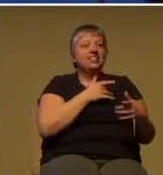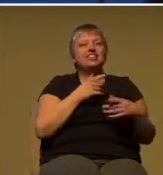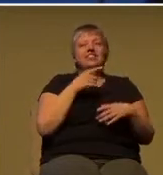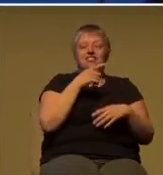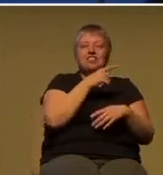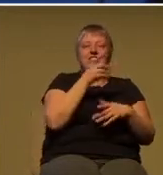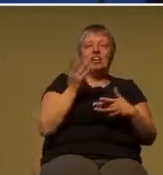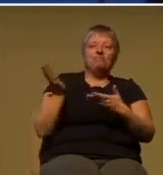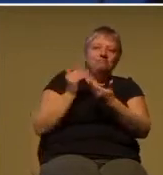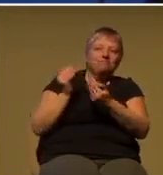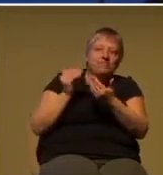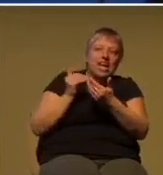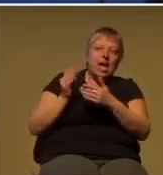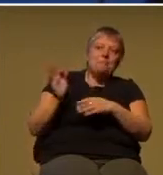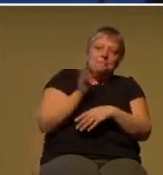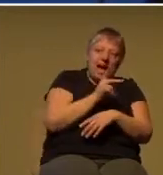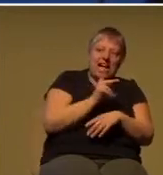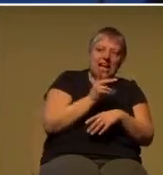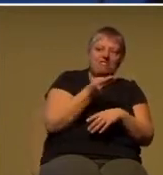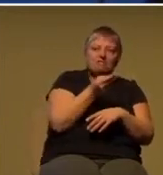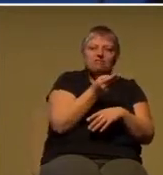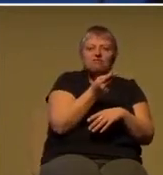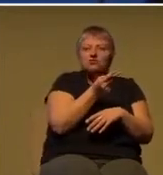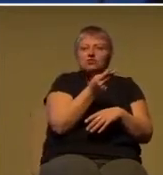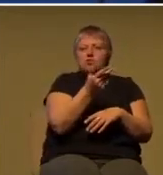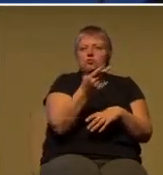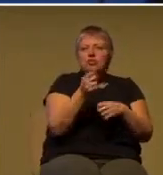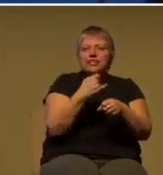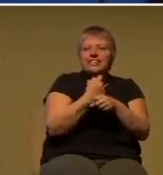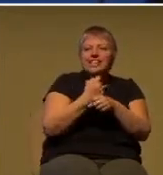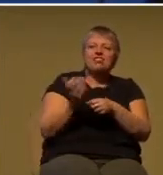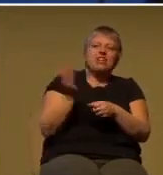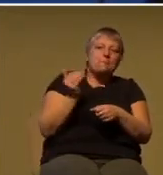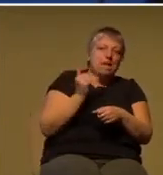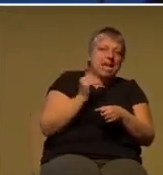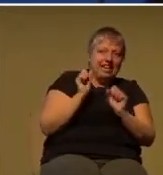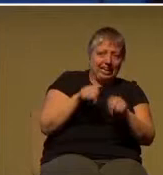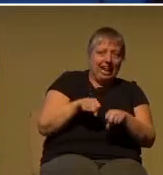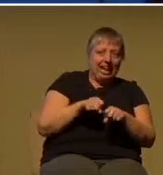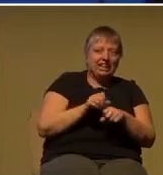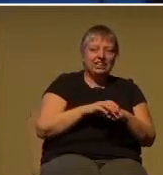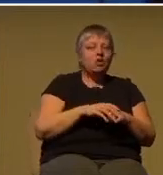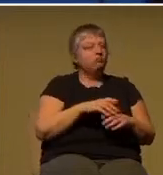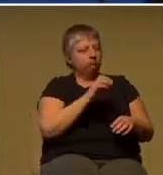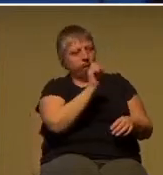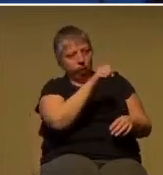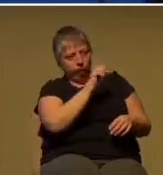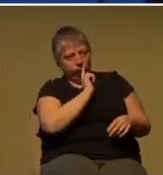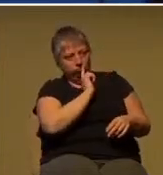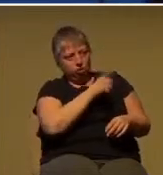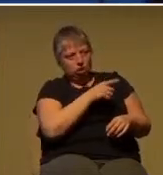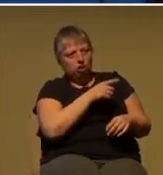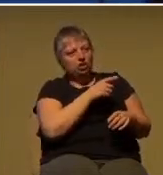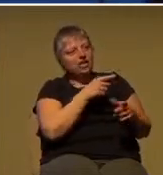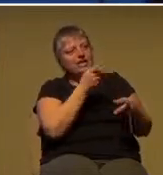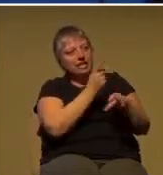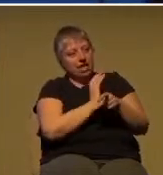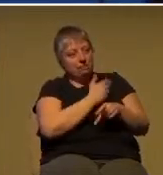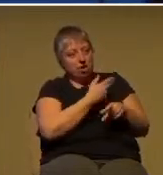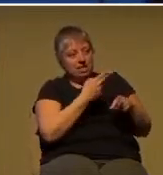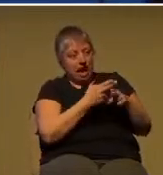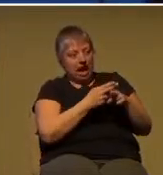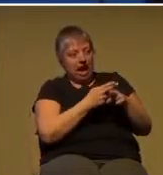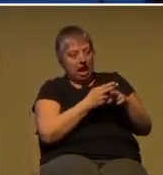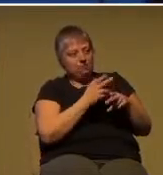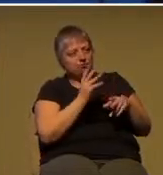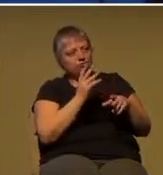couple of years? So we're like, sure, you just keep our name and call when time is due. So that's just a little story